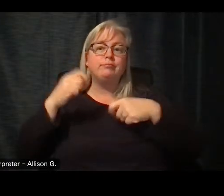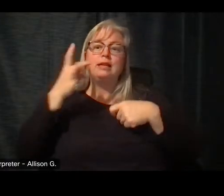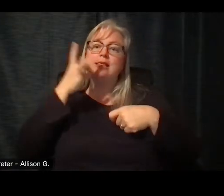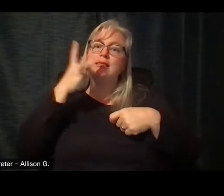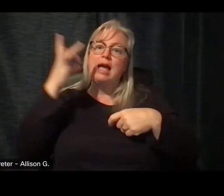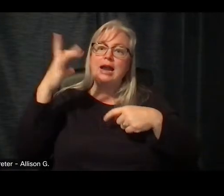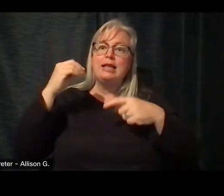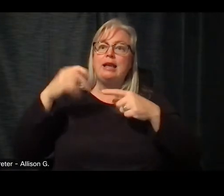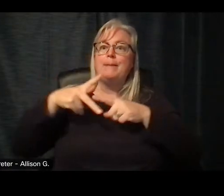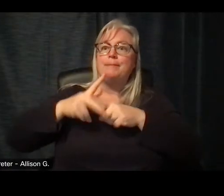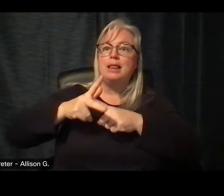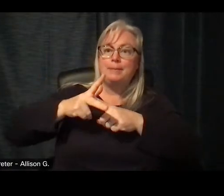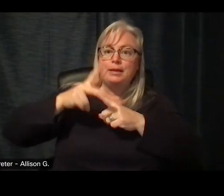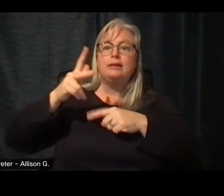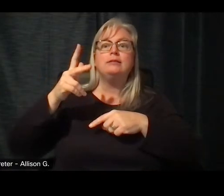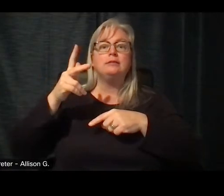dormitory.